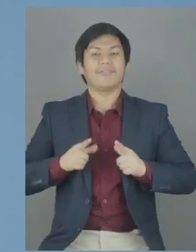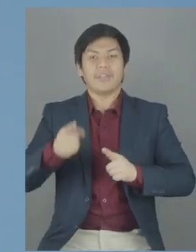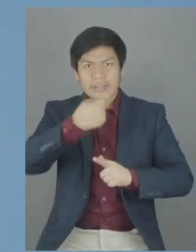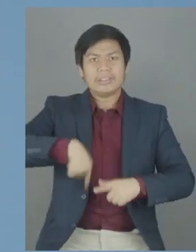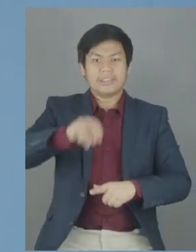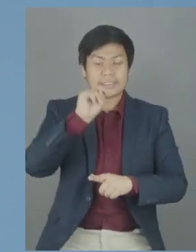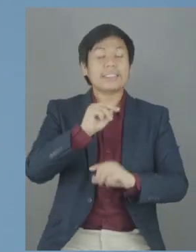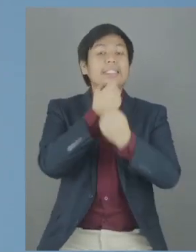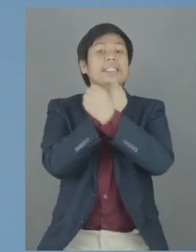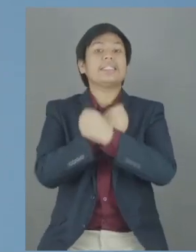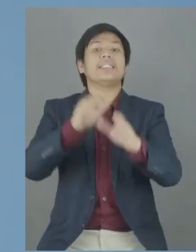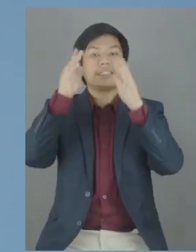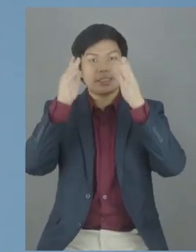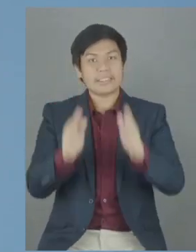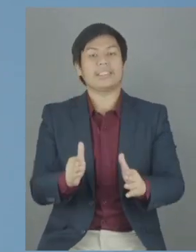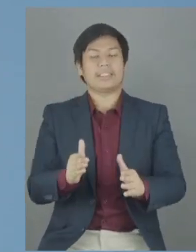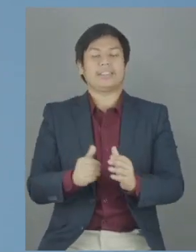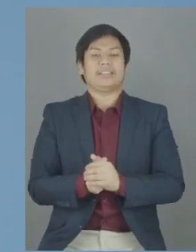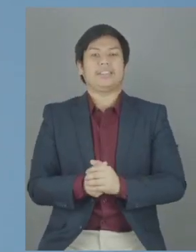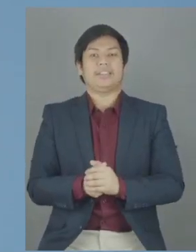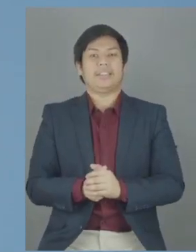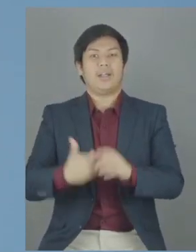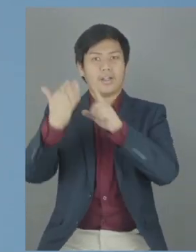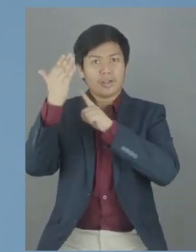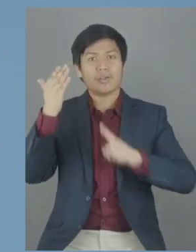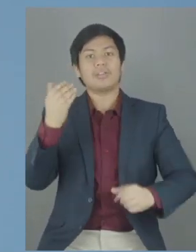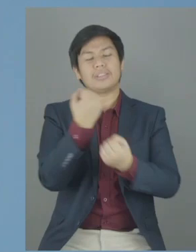need a Savior. Lord, save me.